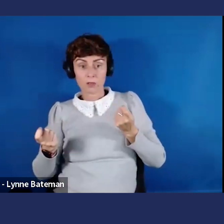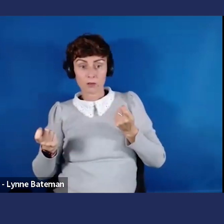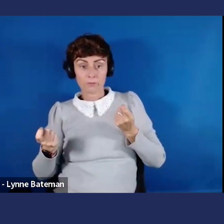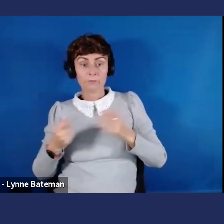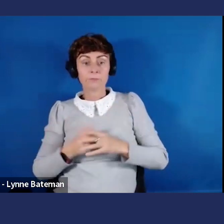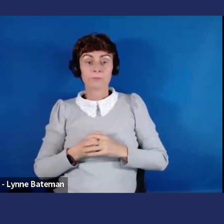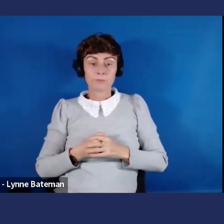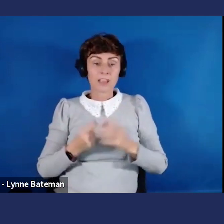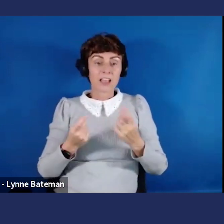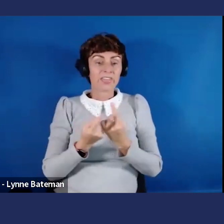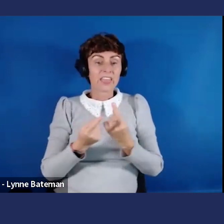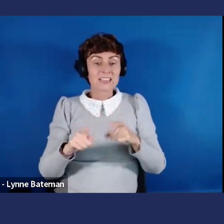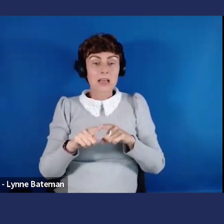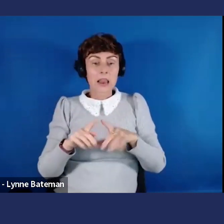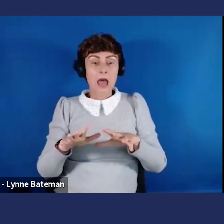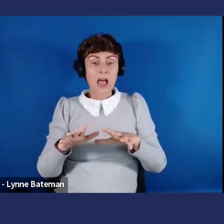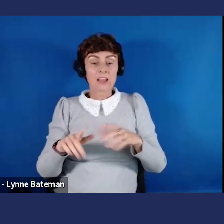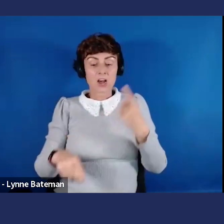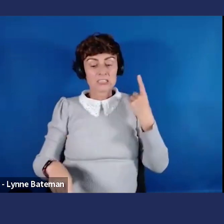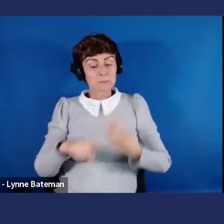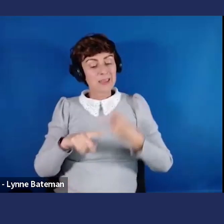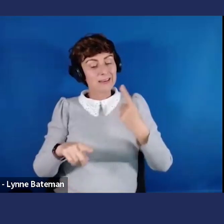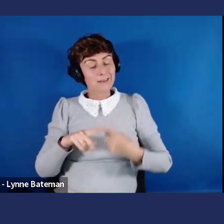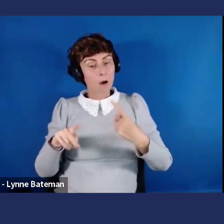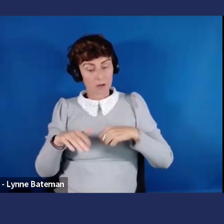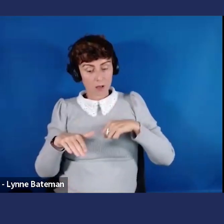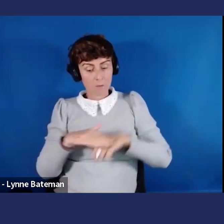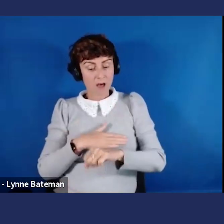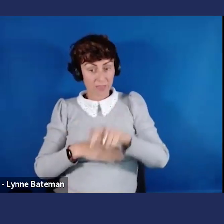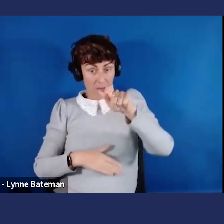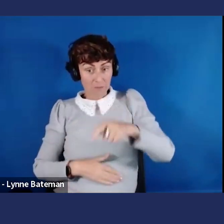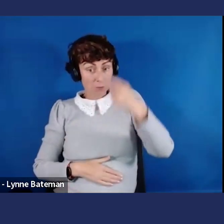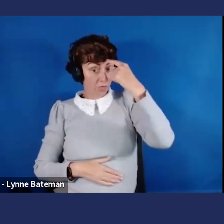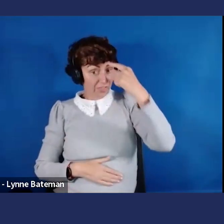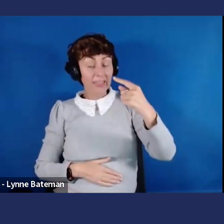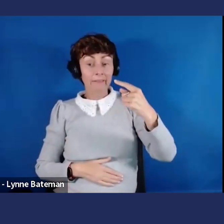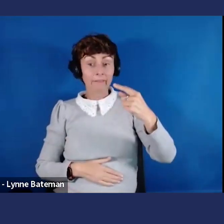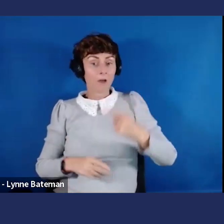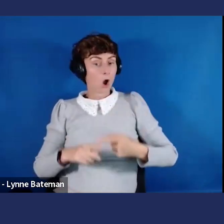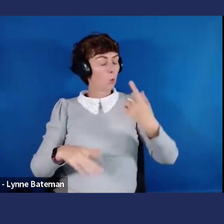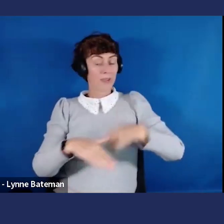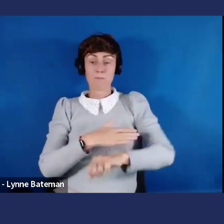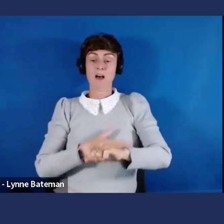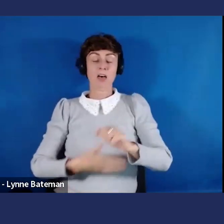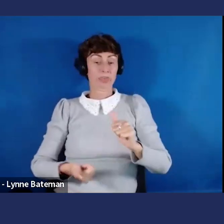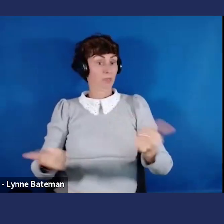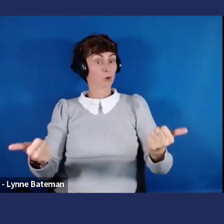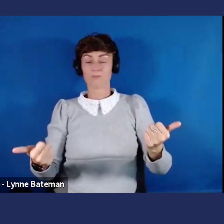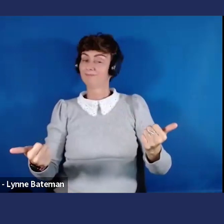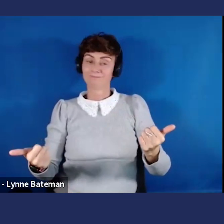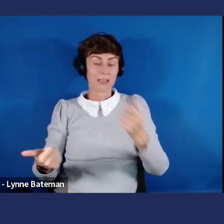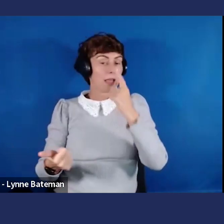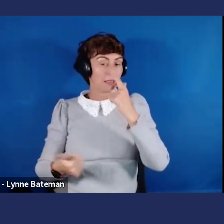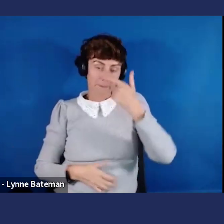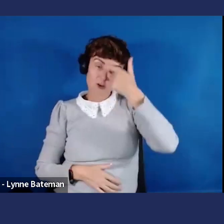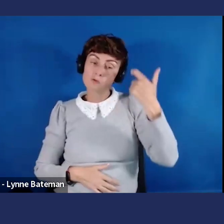even things like expedited birth, so people thinking that having a quick birth is a good thing, but that can be very traumatic for lots of people. Not